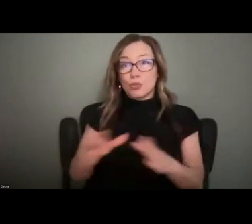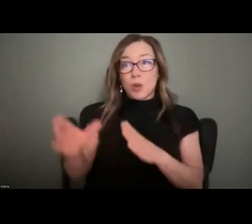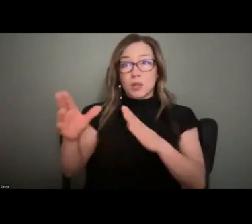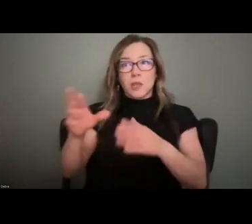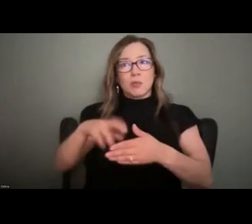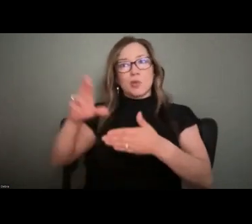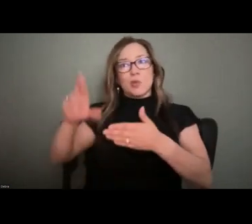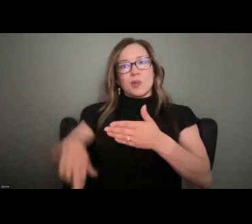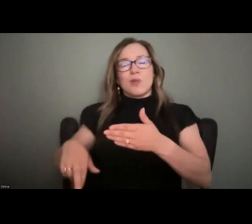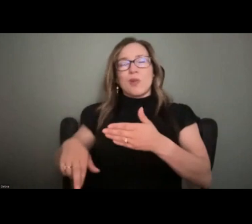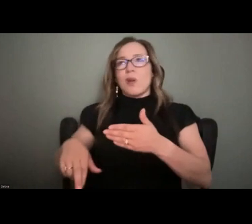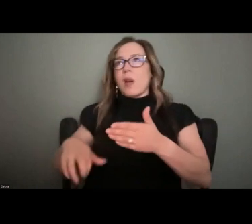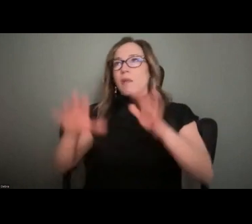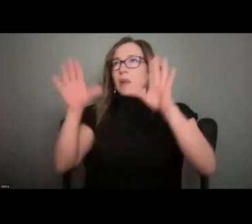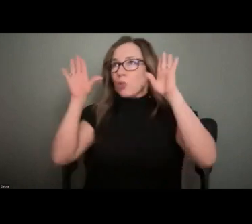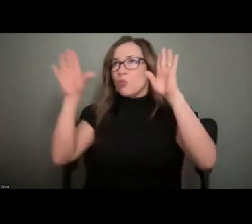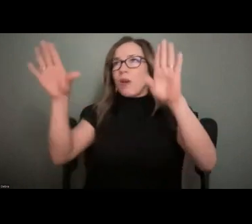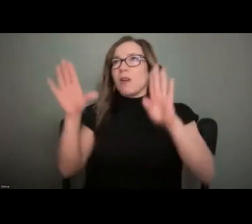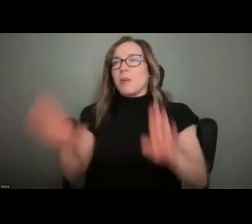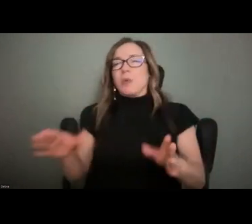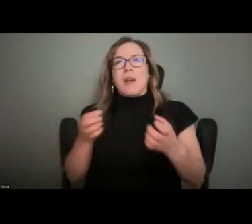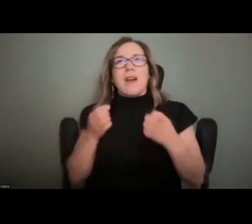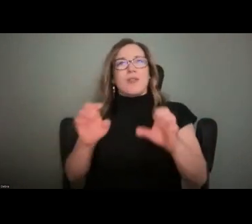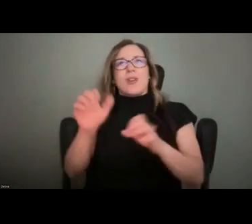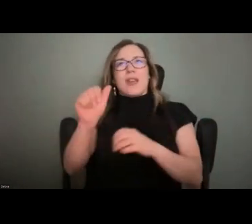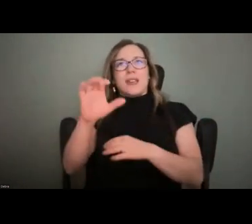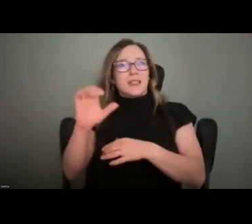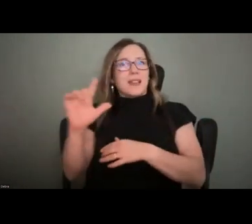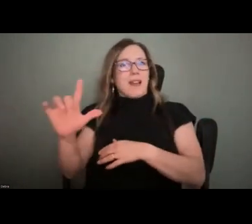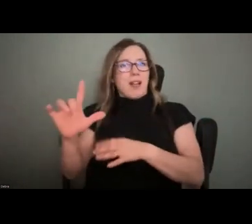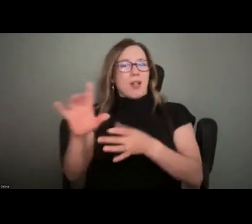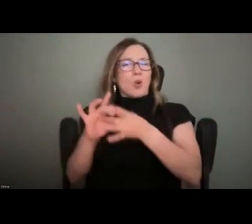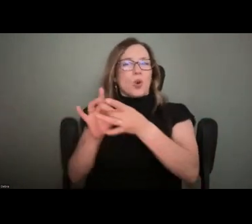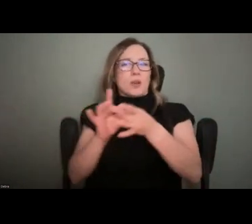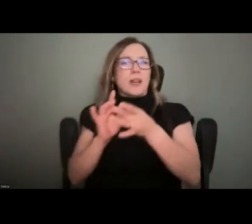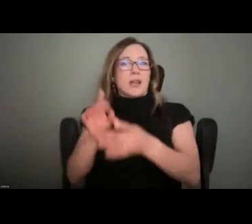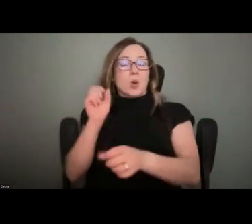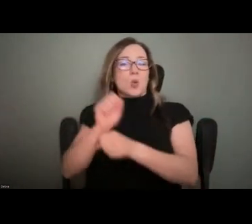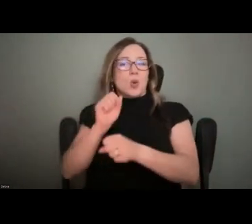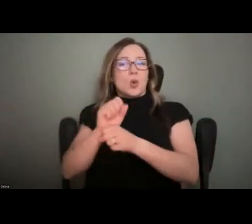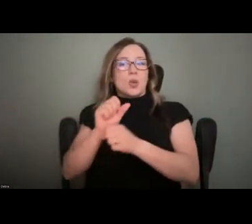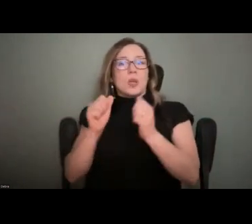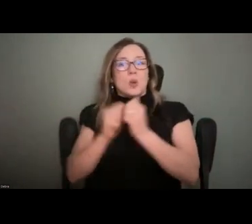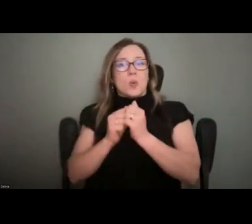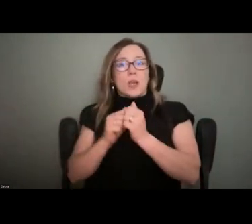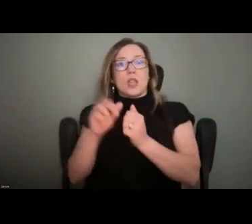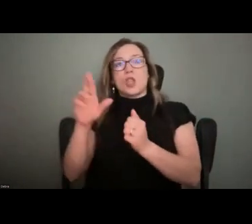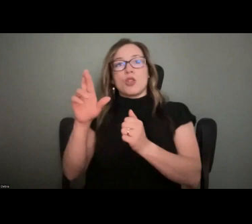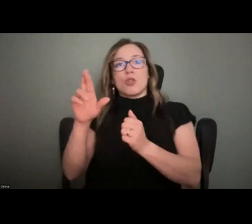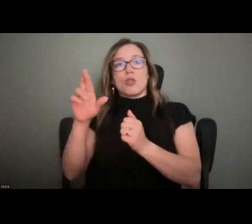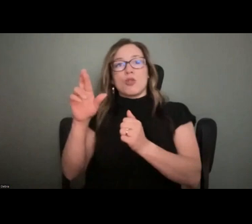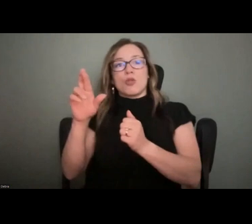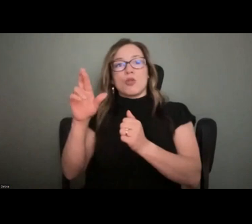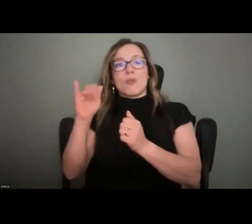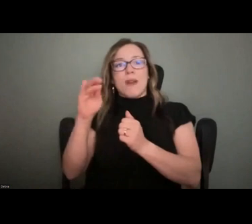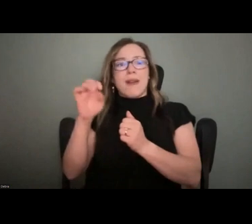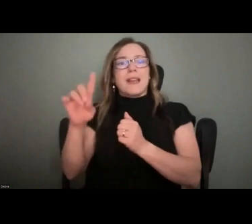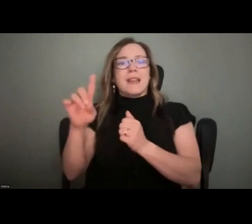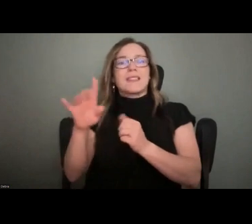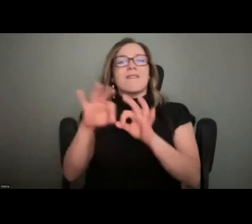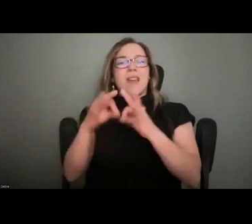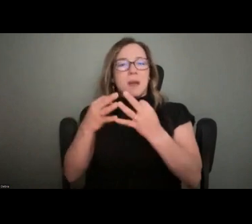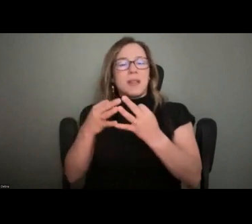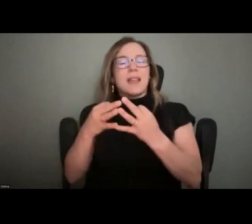of an incredible effort ACL coordinated by working with the RAISE Family Caregiving Advisory